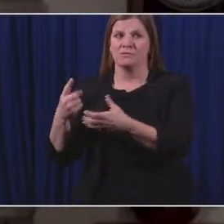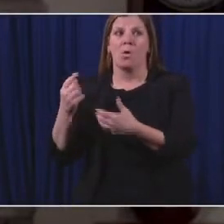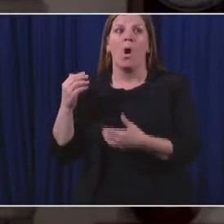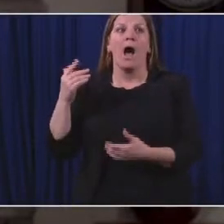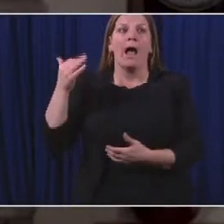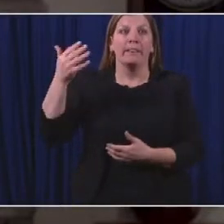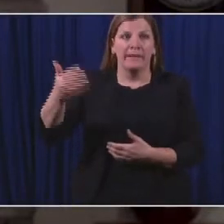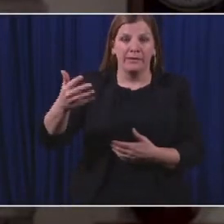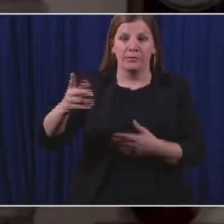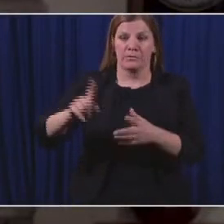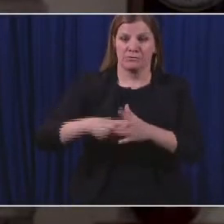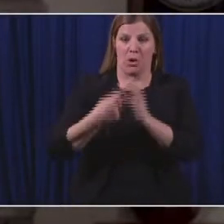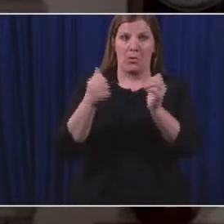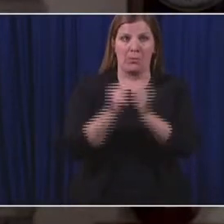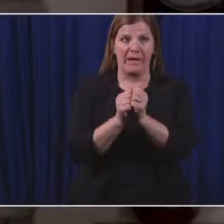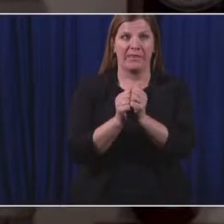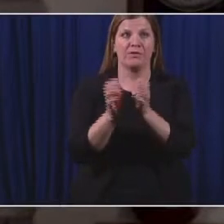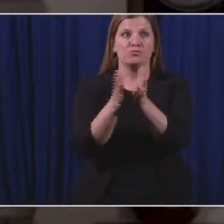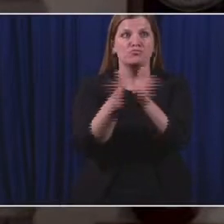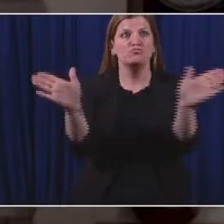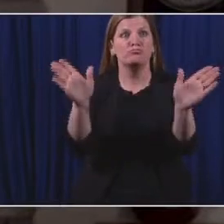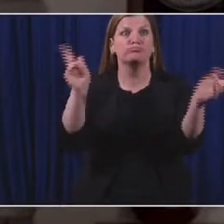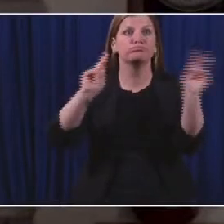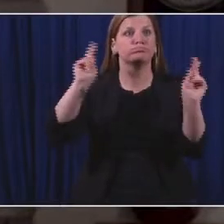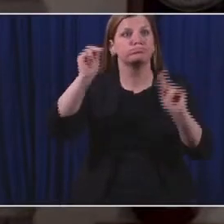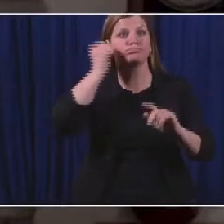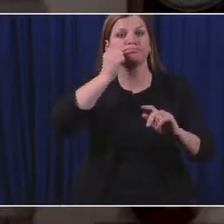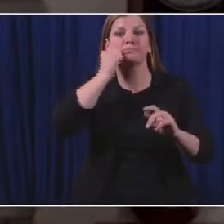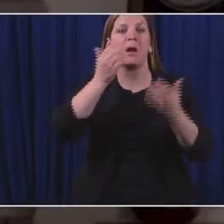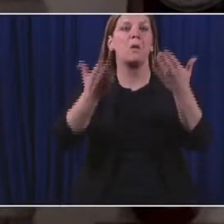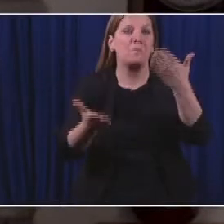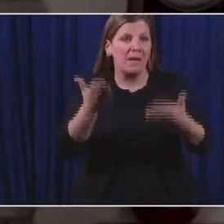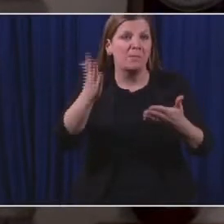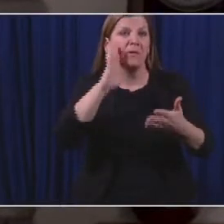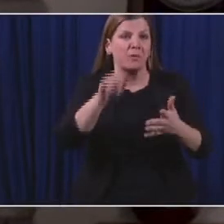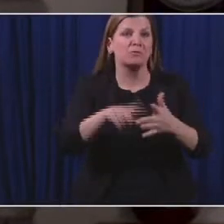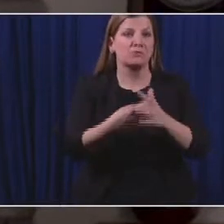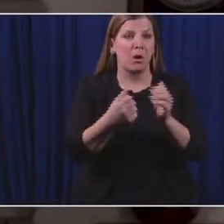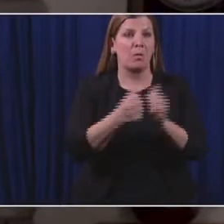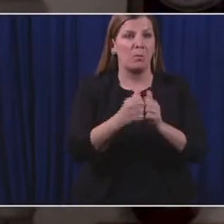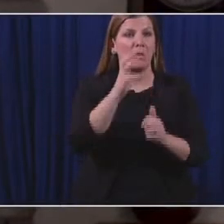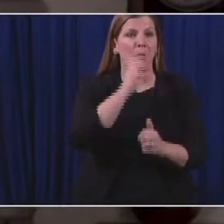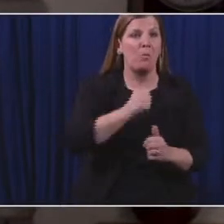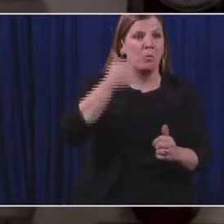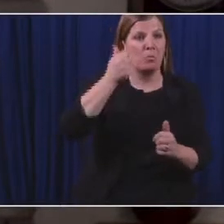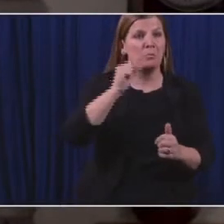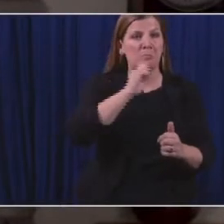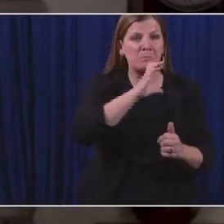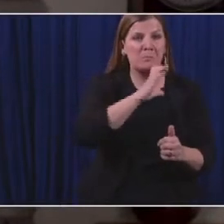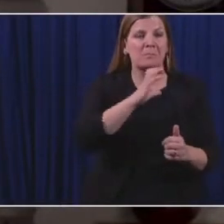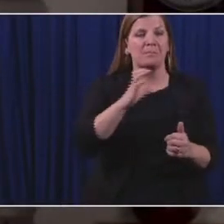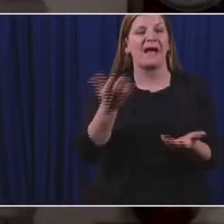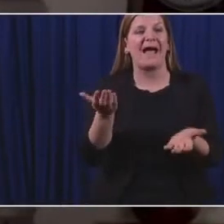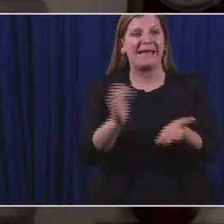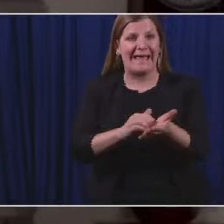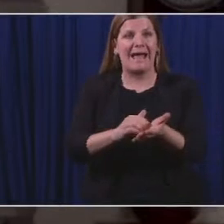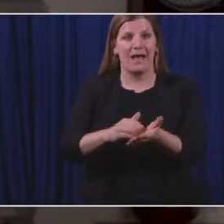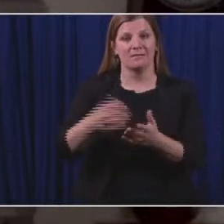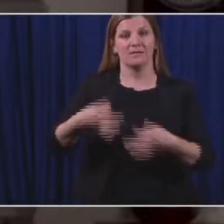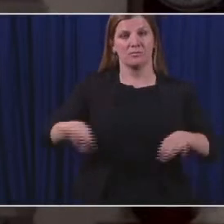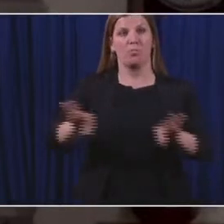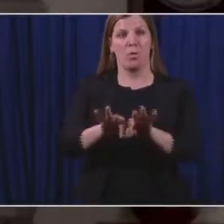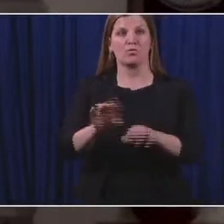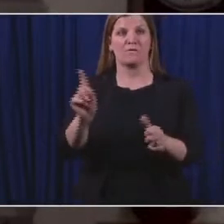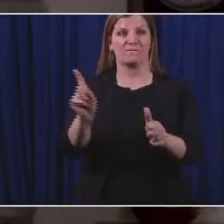a certain age, that when they get that first shot, that there's a follow-up so they can get that second shot. So that's